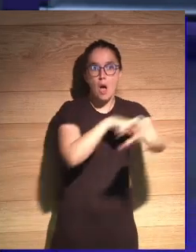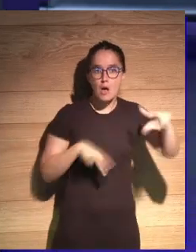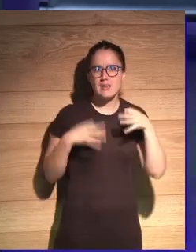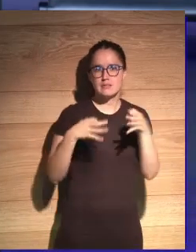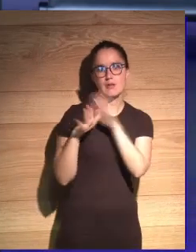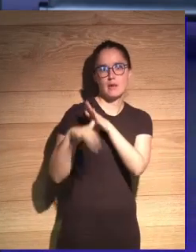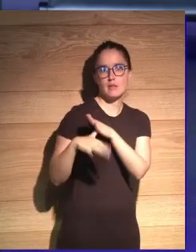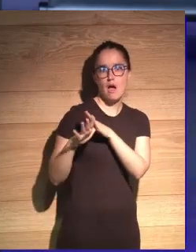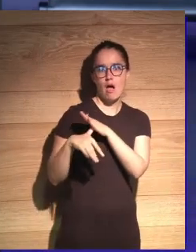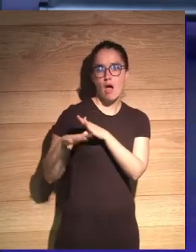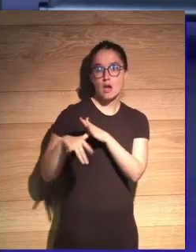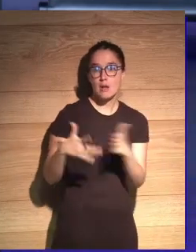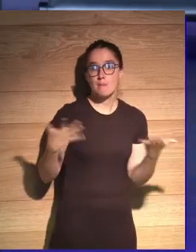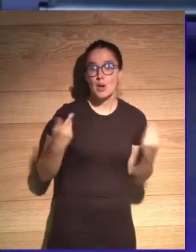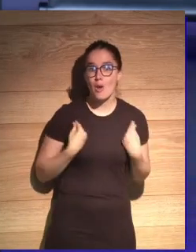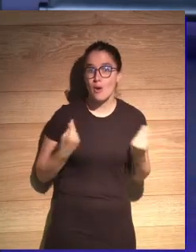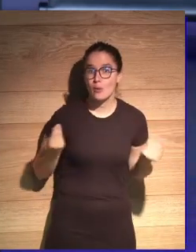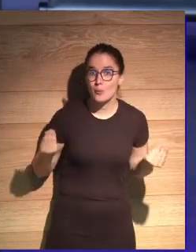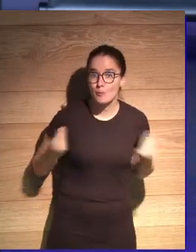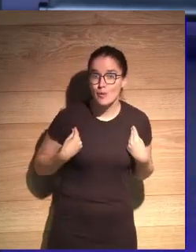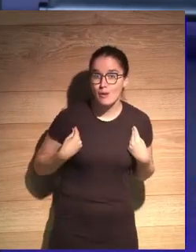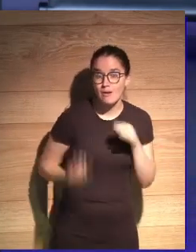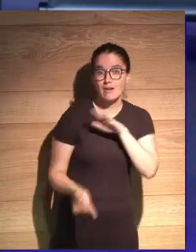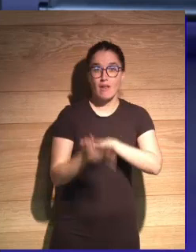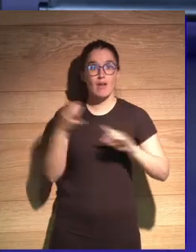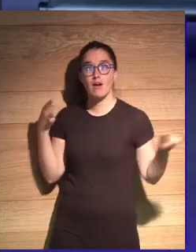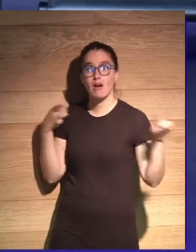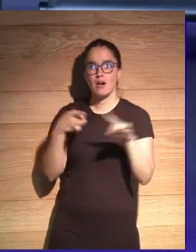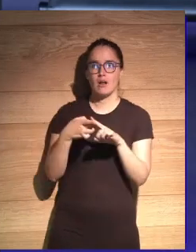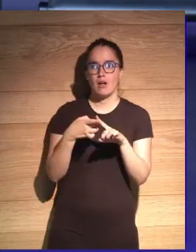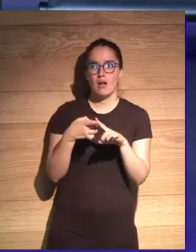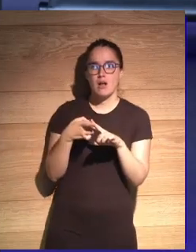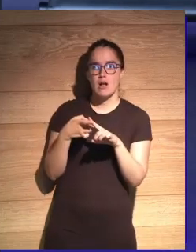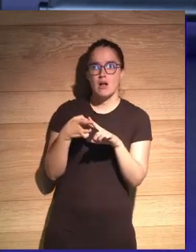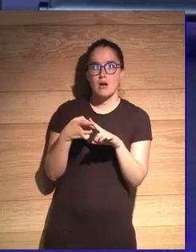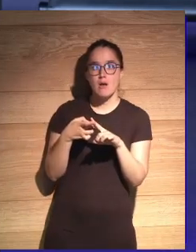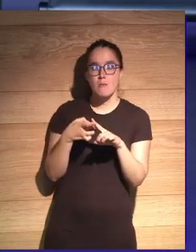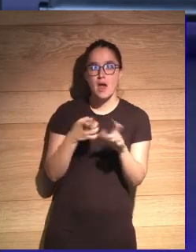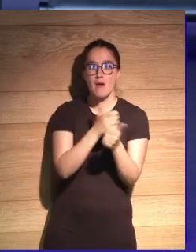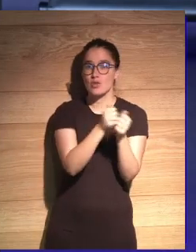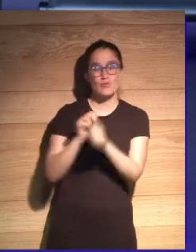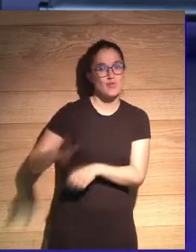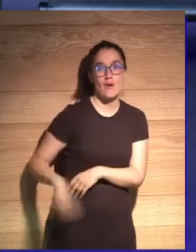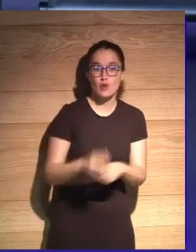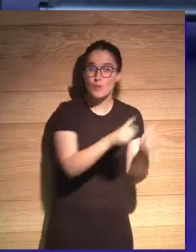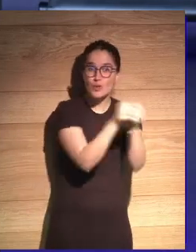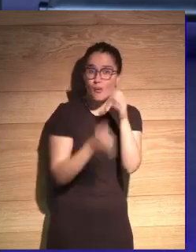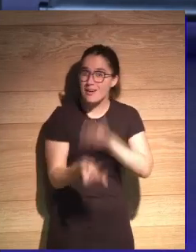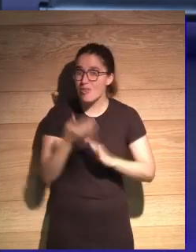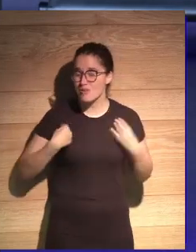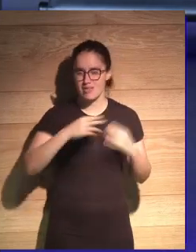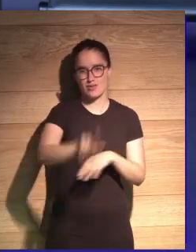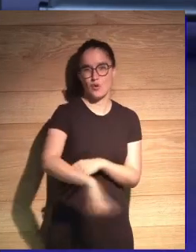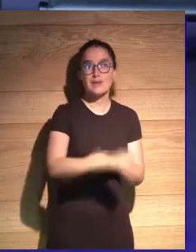to be like lost sheep that are running but are always late. But this life has not been created by video